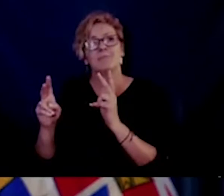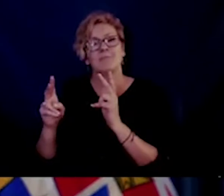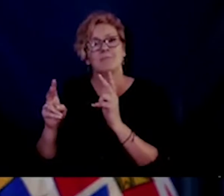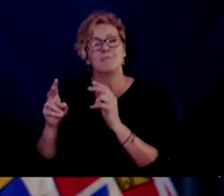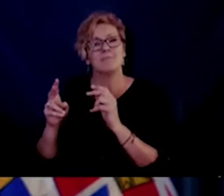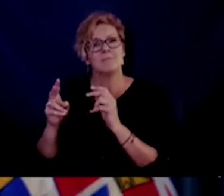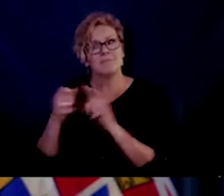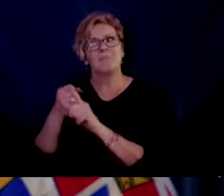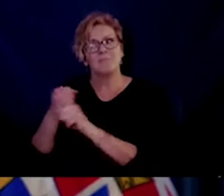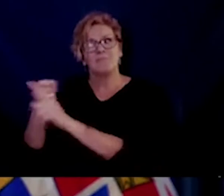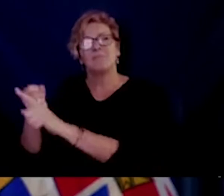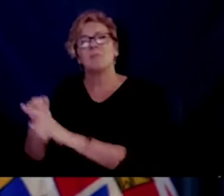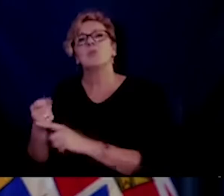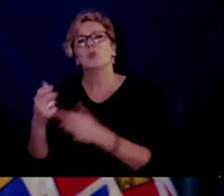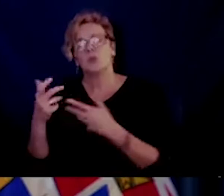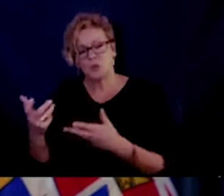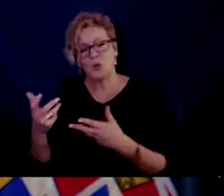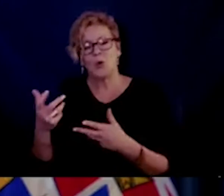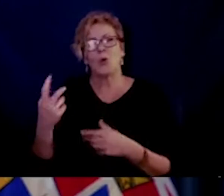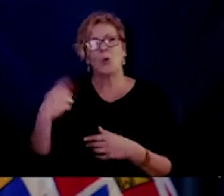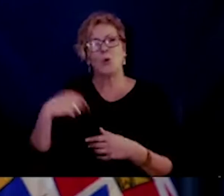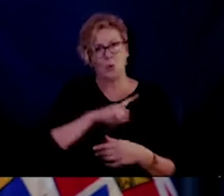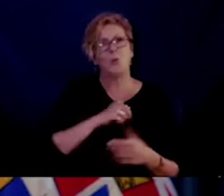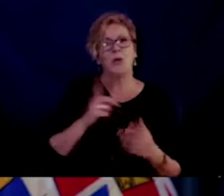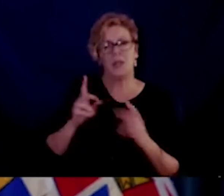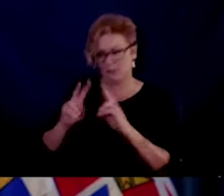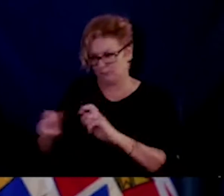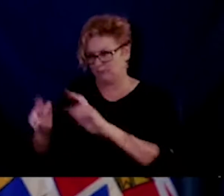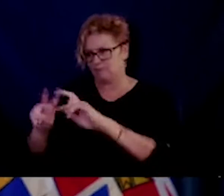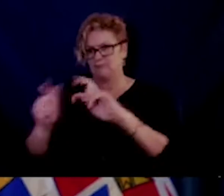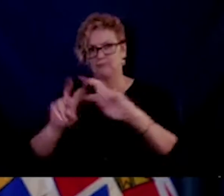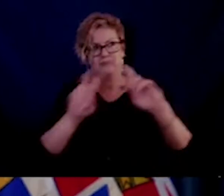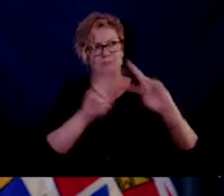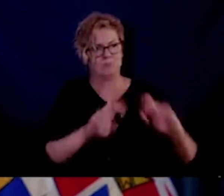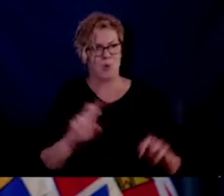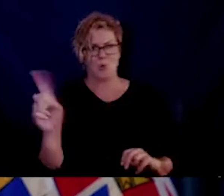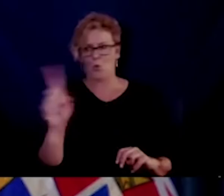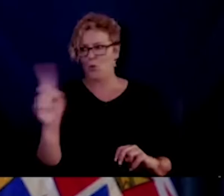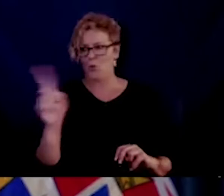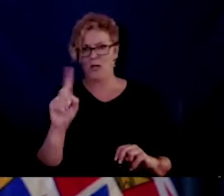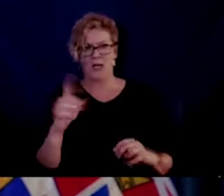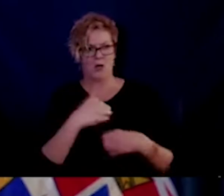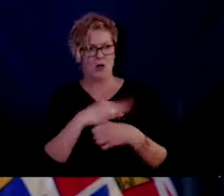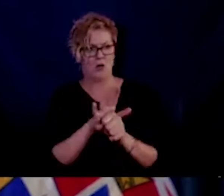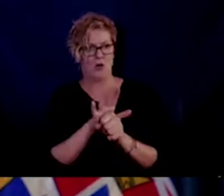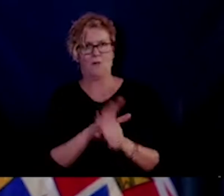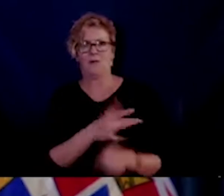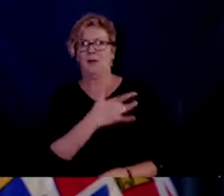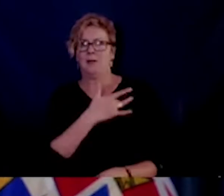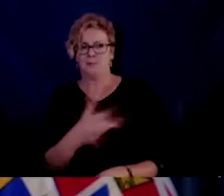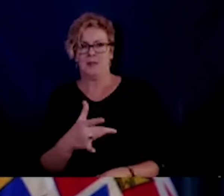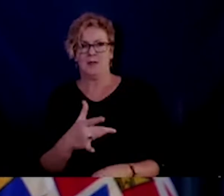doing addresses the issue. So we're tackling where we're seeing transmission events taking place. And we're trying to find